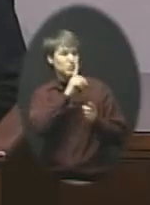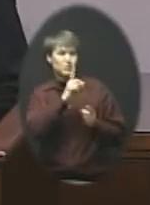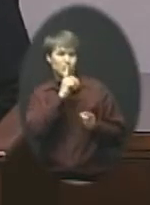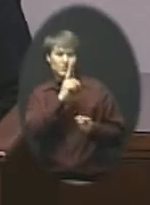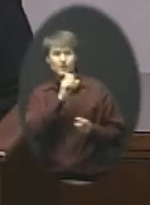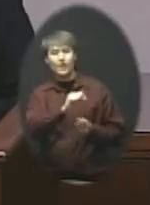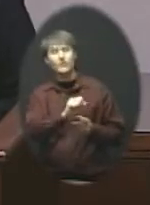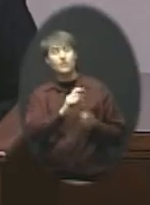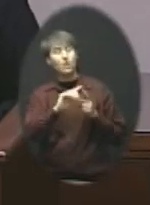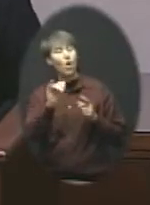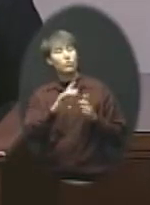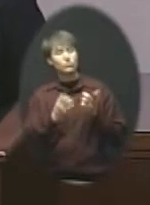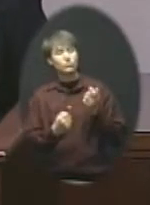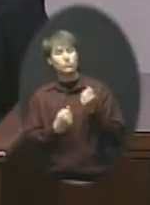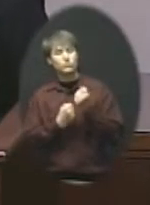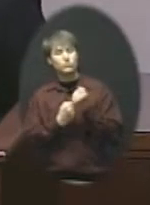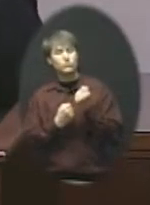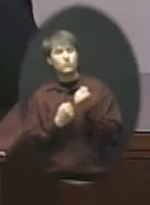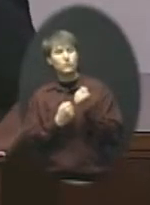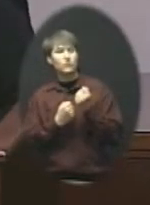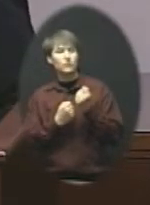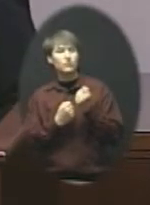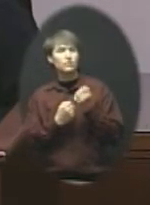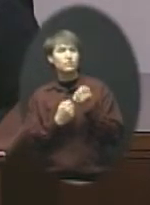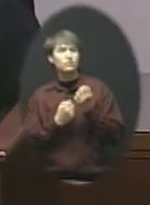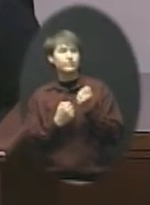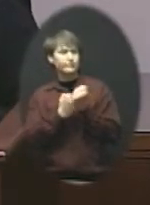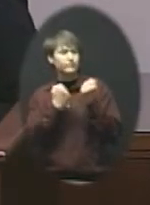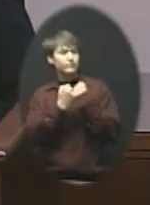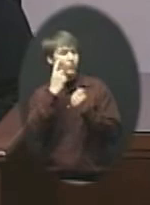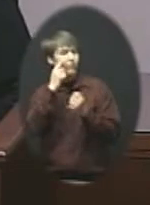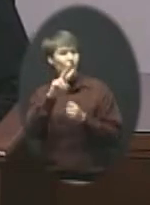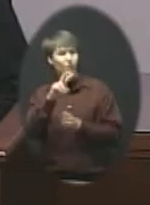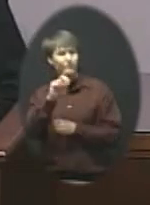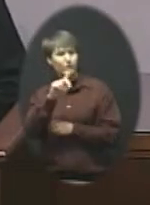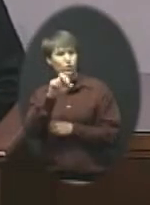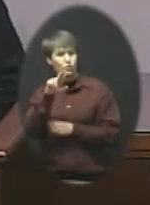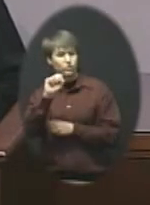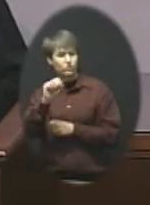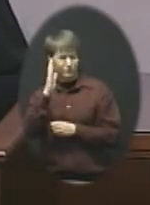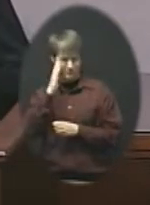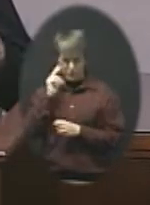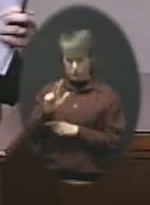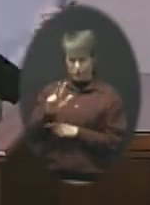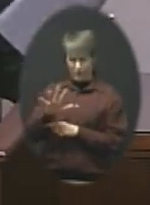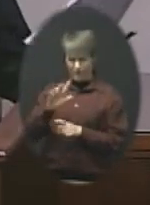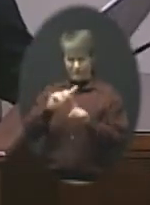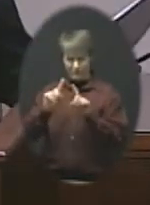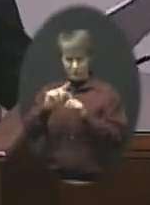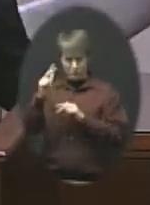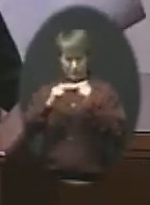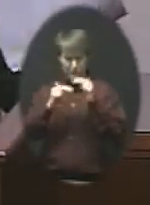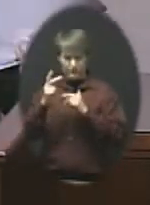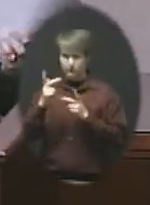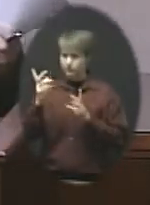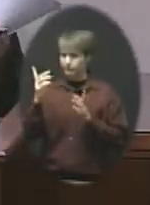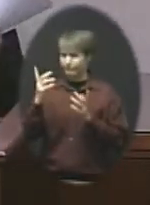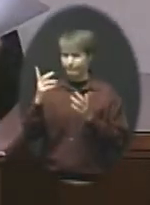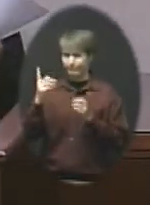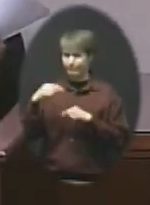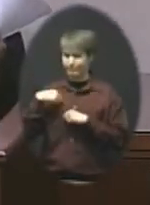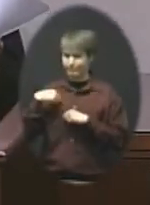it was also in favor of, that was a favorable thing to the vendors, because with 35 different buildings built over how many